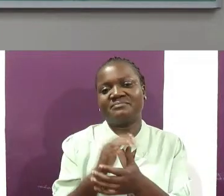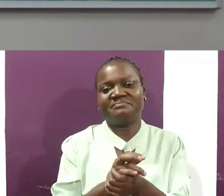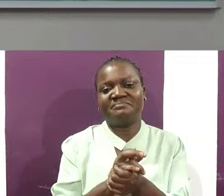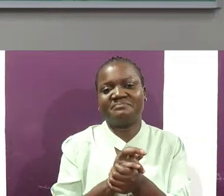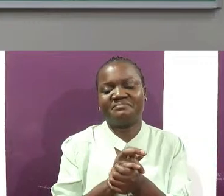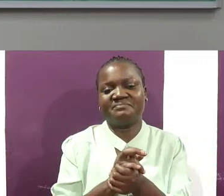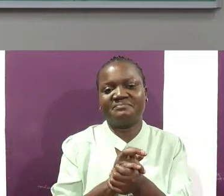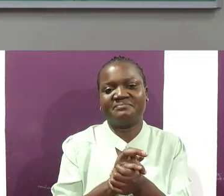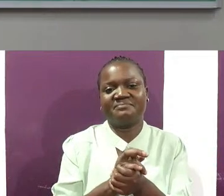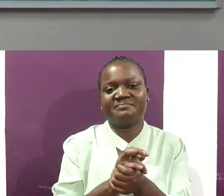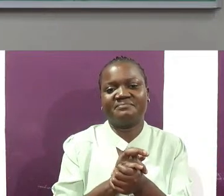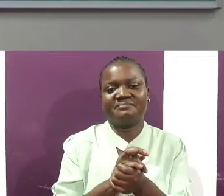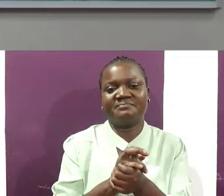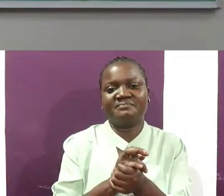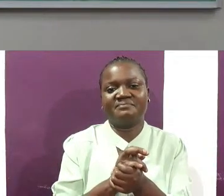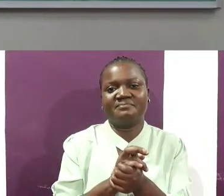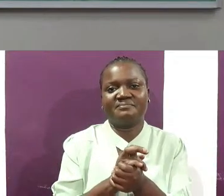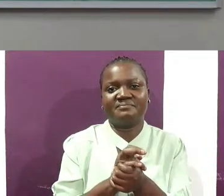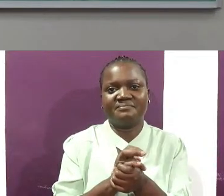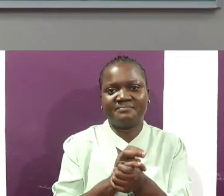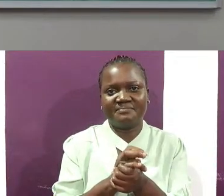questions.